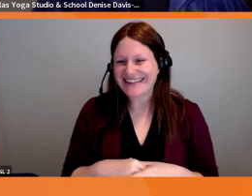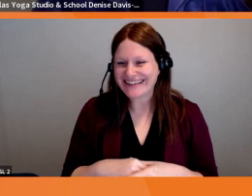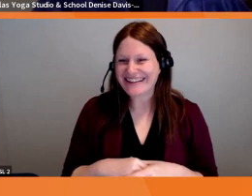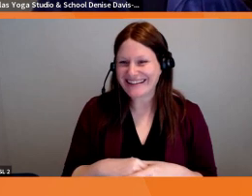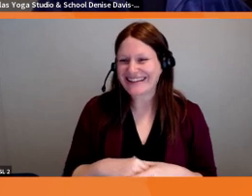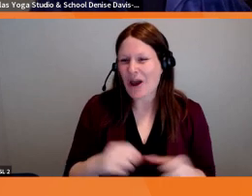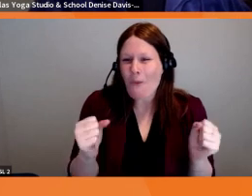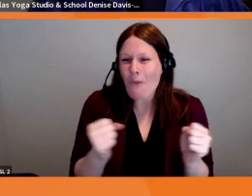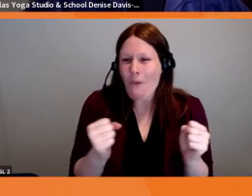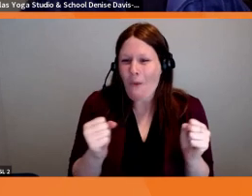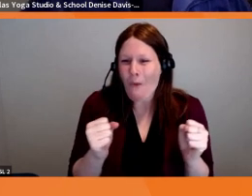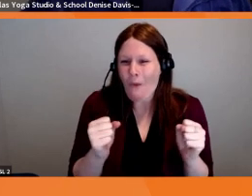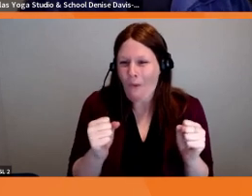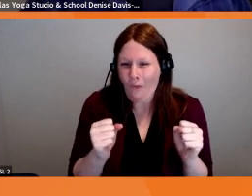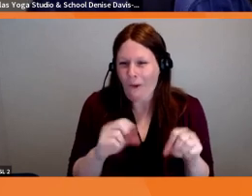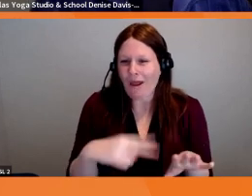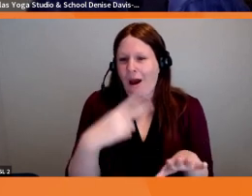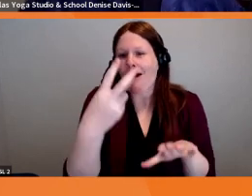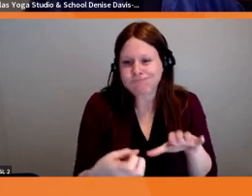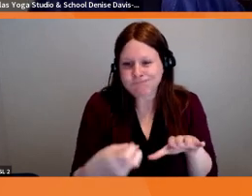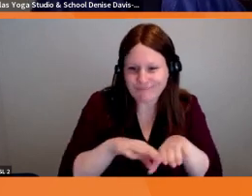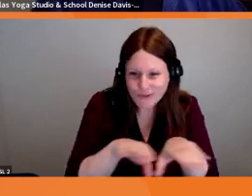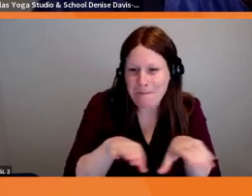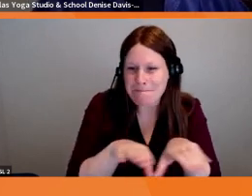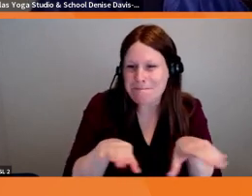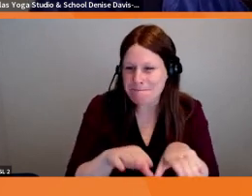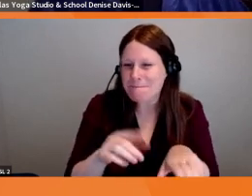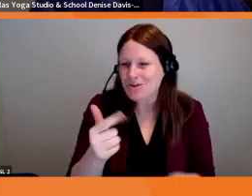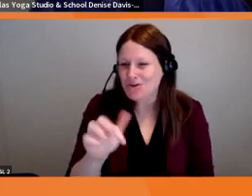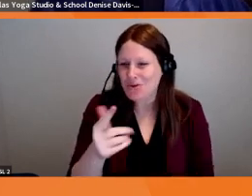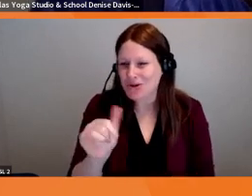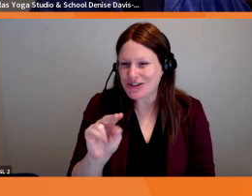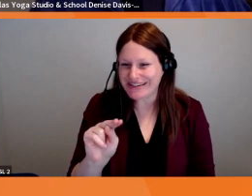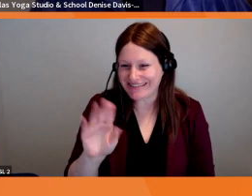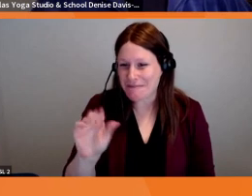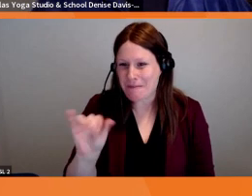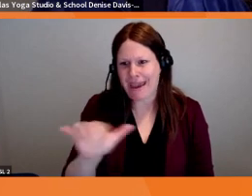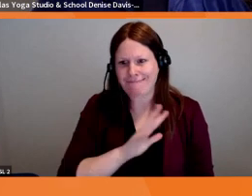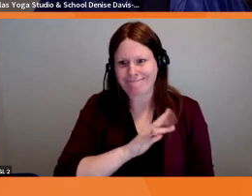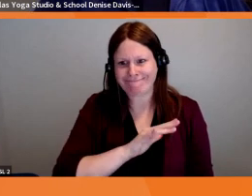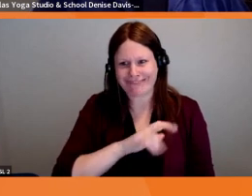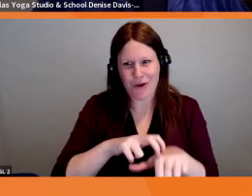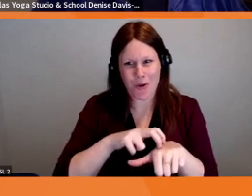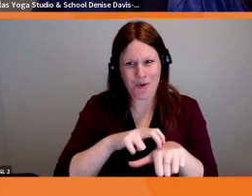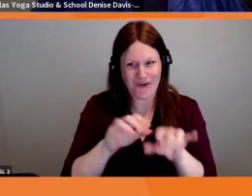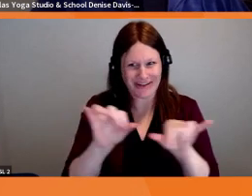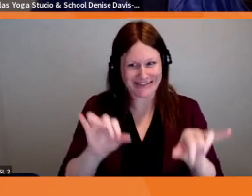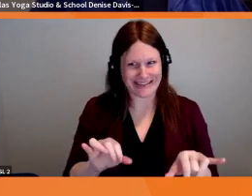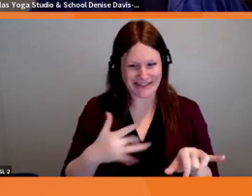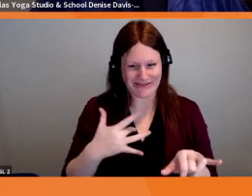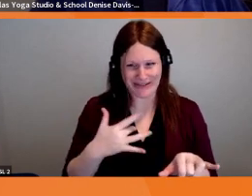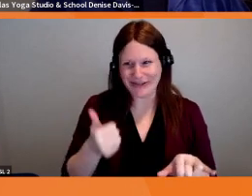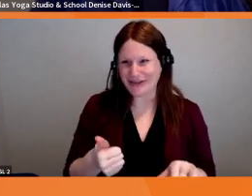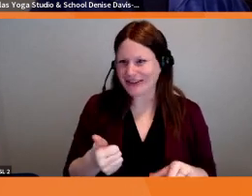week. Fantastic. Amazing for our nervous system, right? I love the cold plunge. And where most of us are not doing